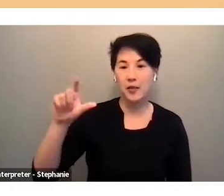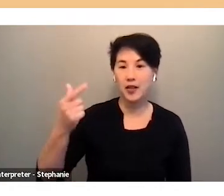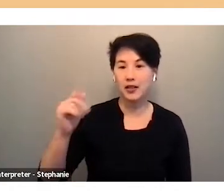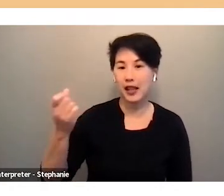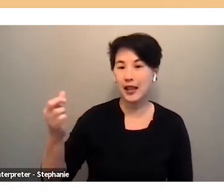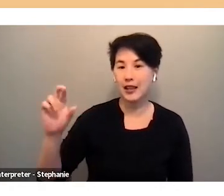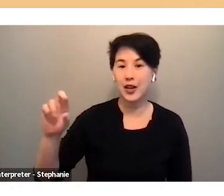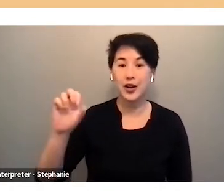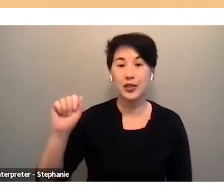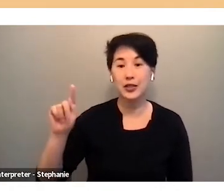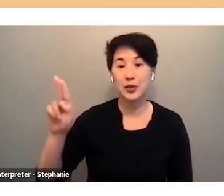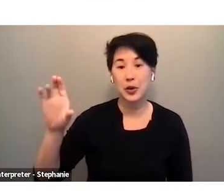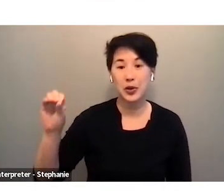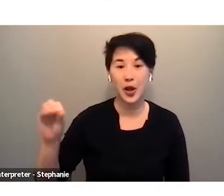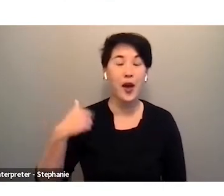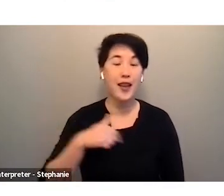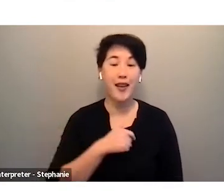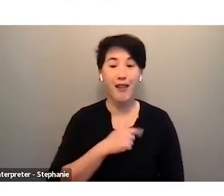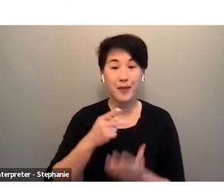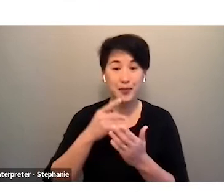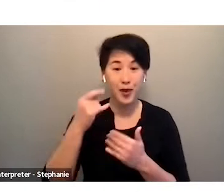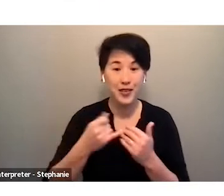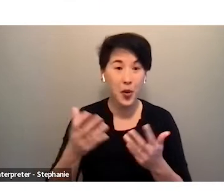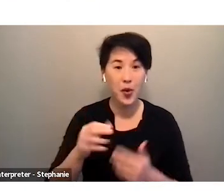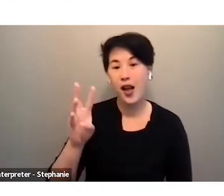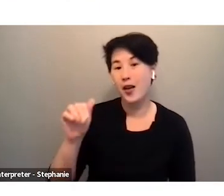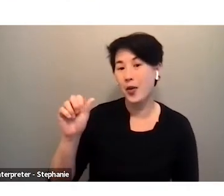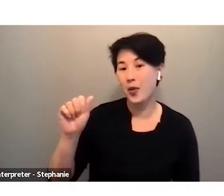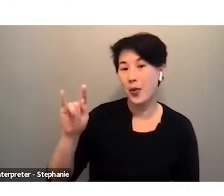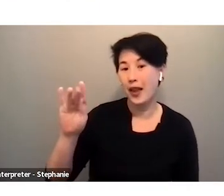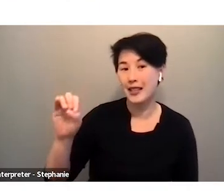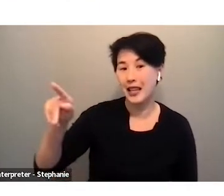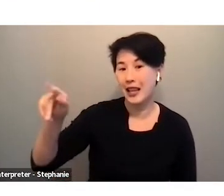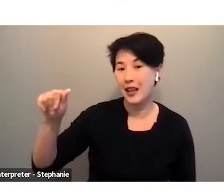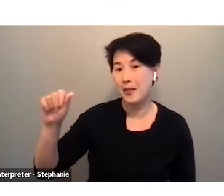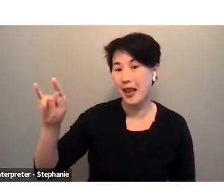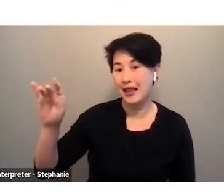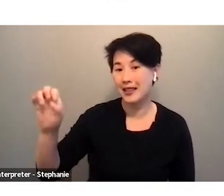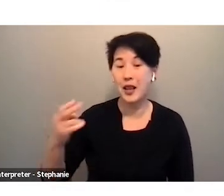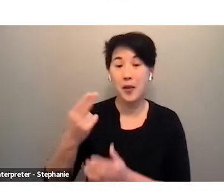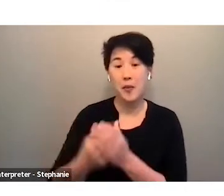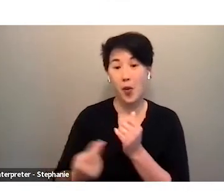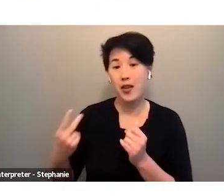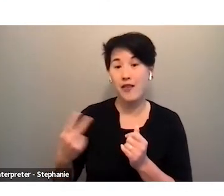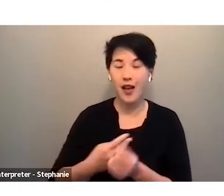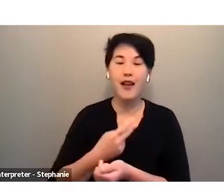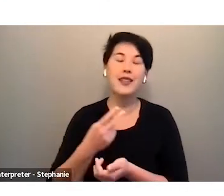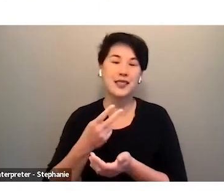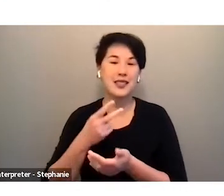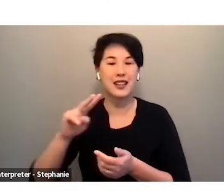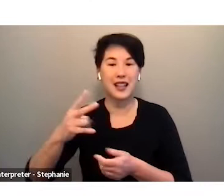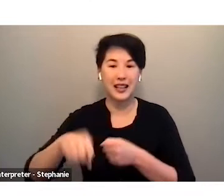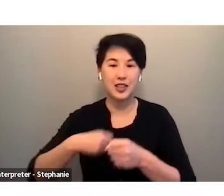our project was Wasty Pasty. A little bit of background: we are both second-year Masters of Industrial Design